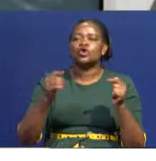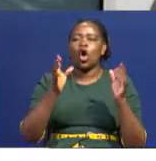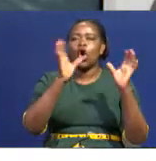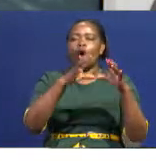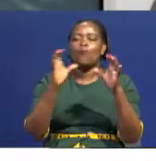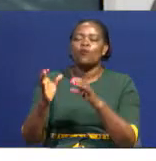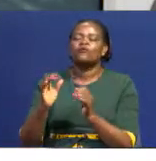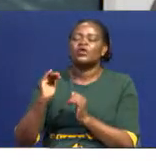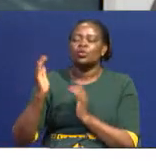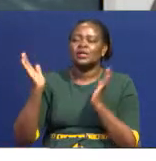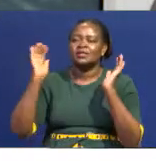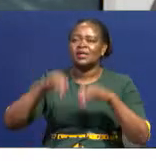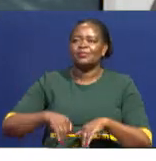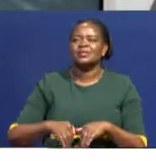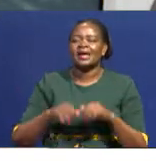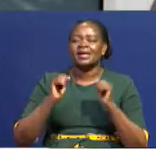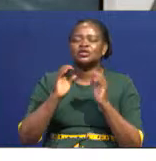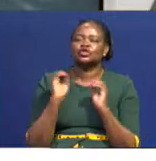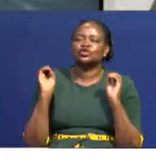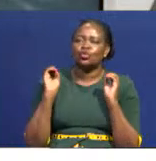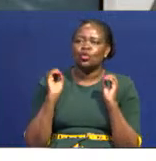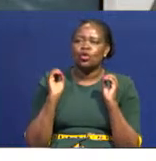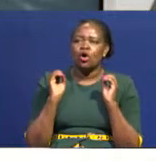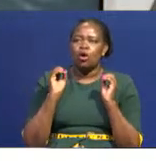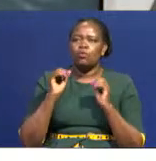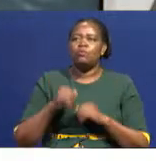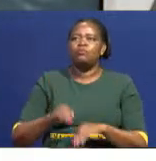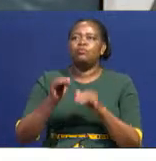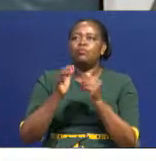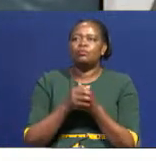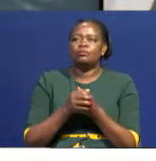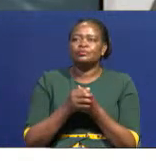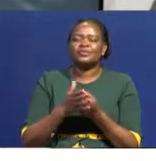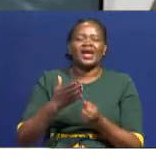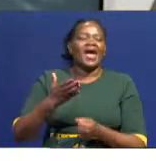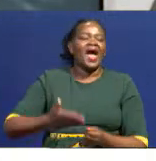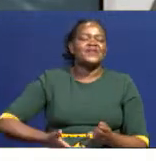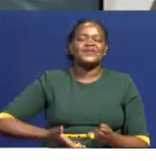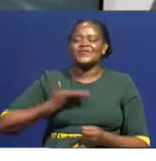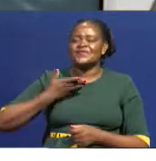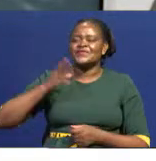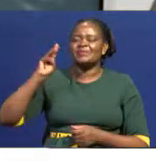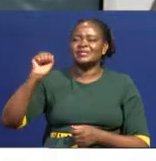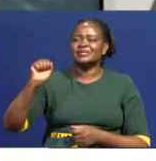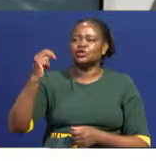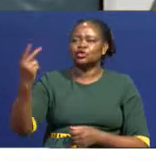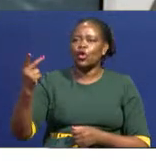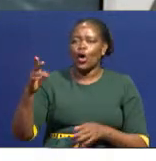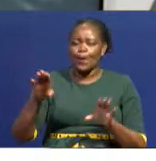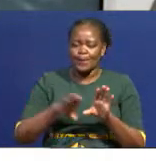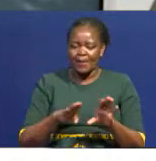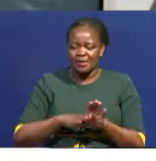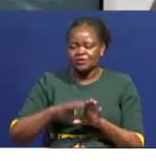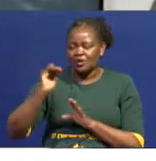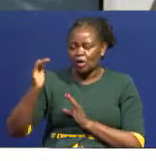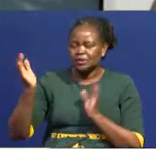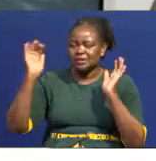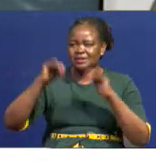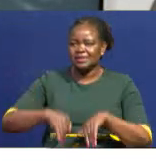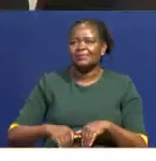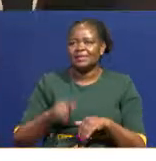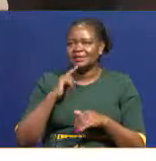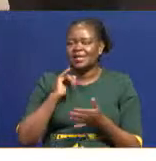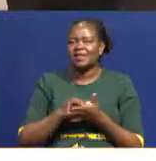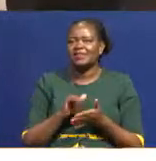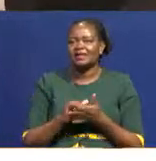of the County Assembly disagreed. According to the angry MCAs, two members of the County Assembly